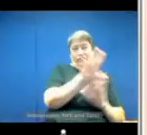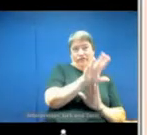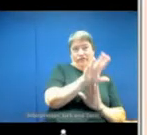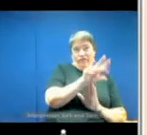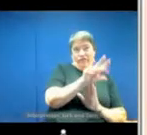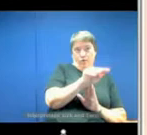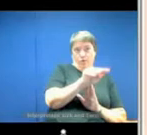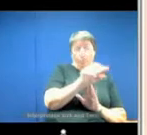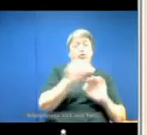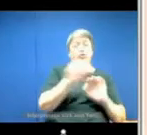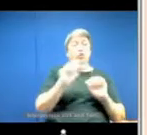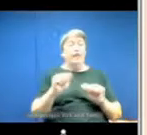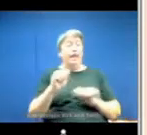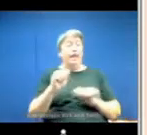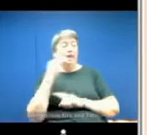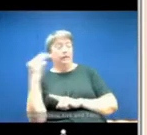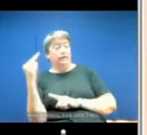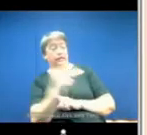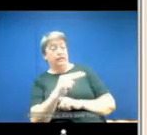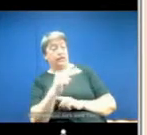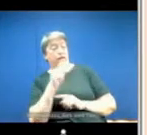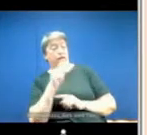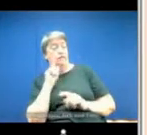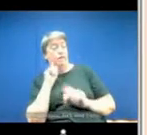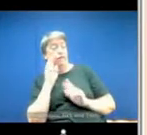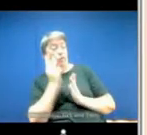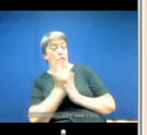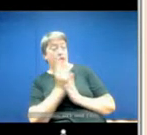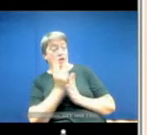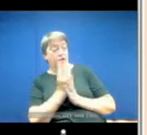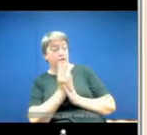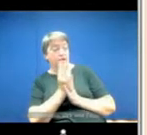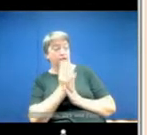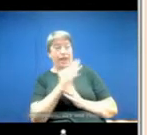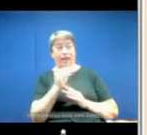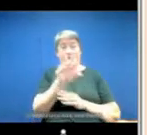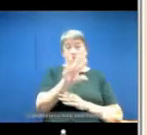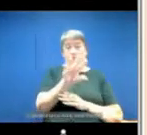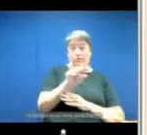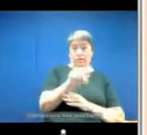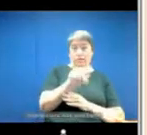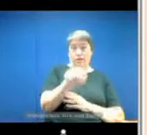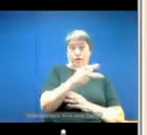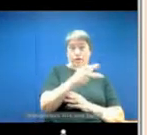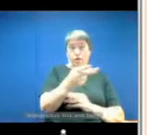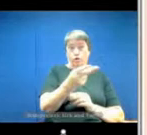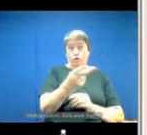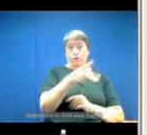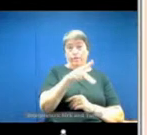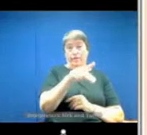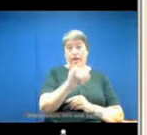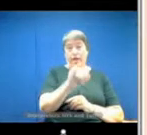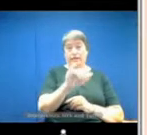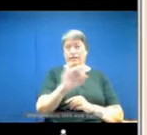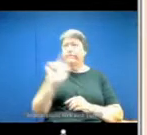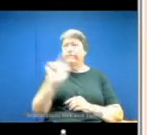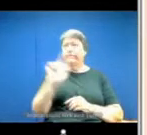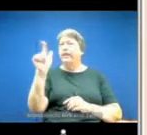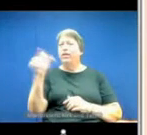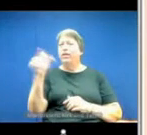camera as well as the interpreters. In case there is an issue about the interpretation, the video can be watched immediately.